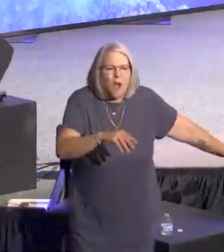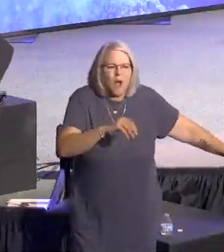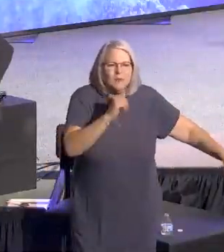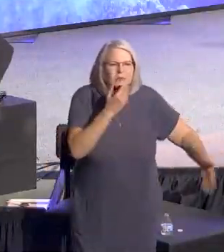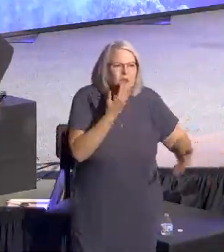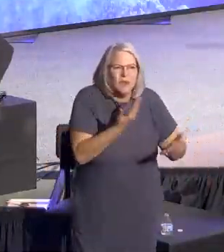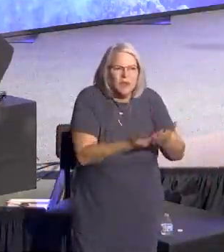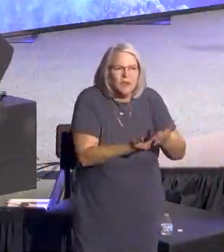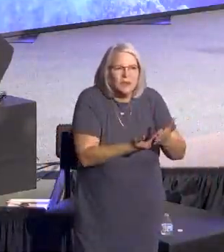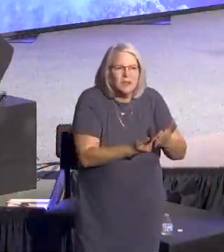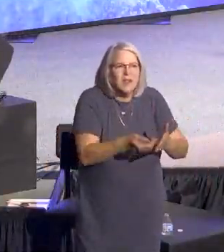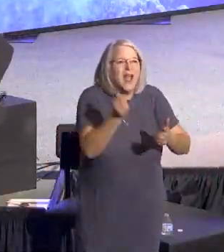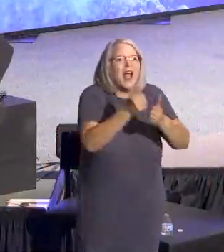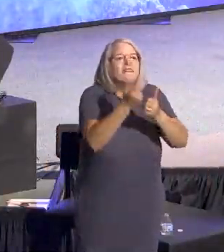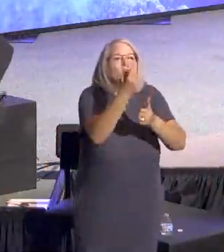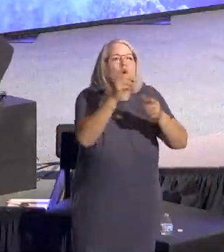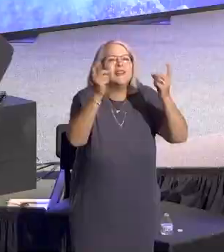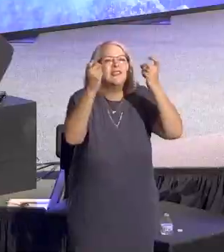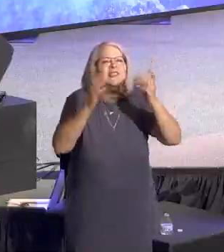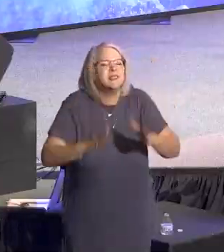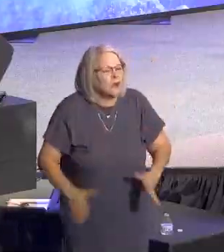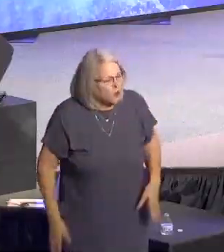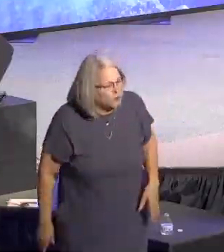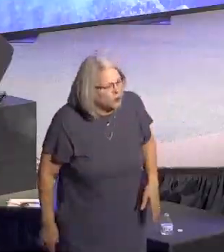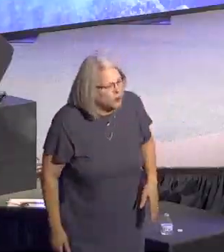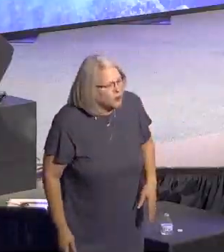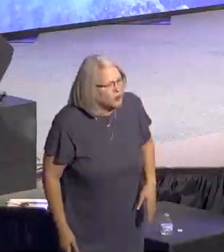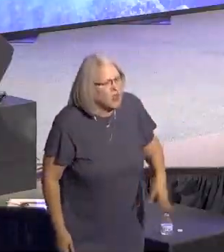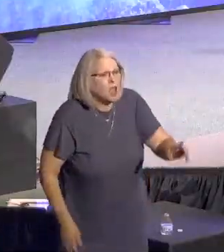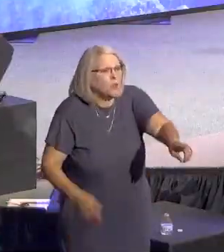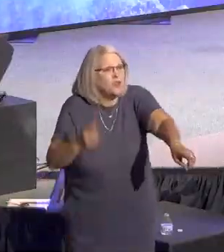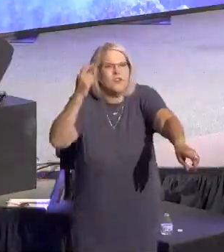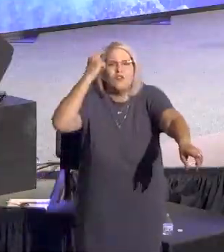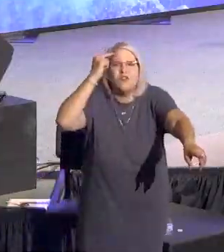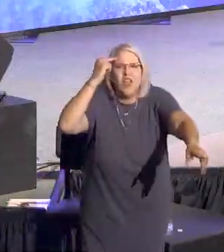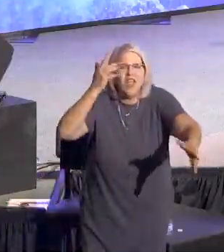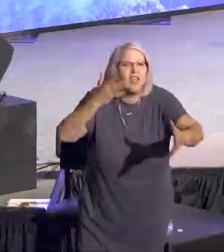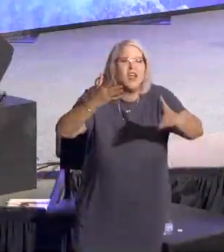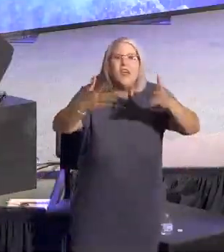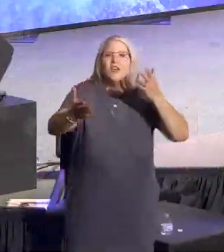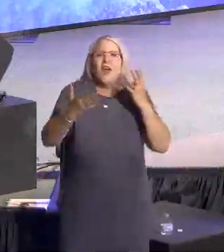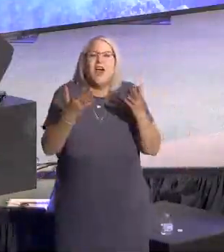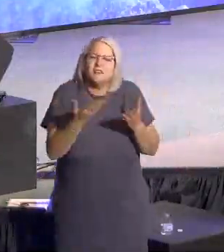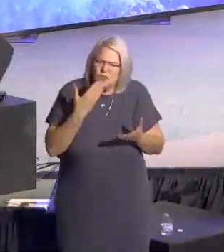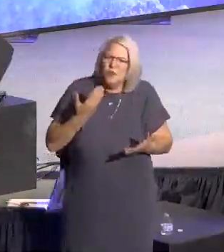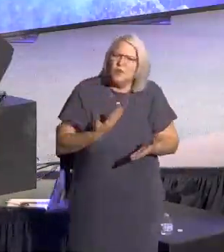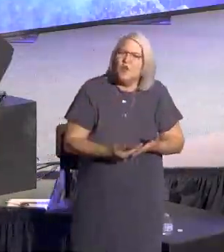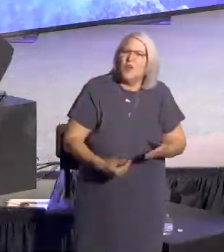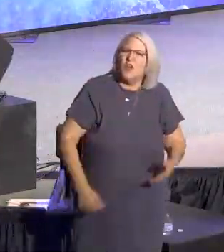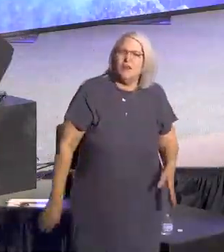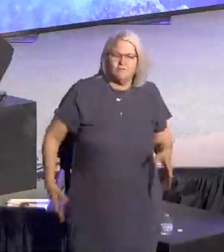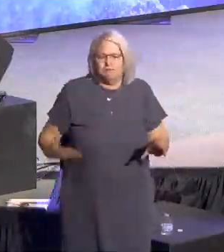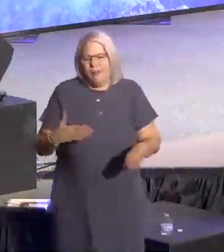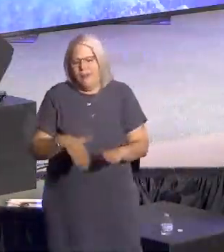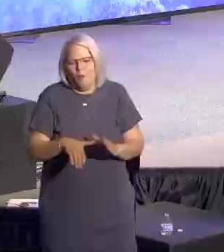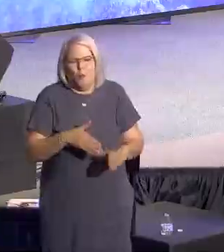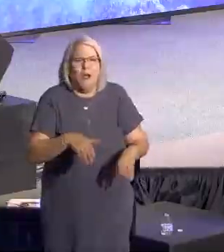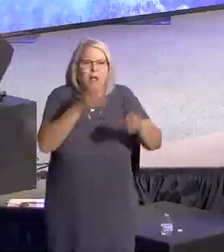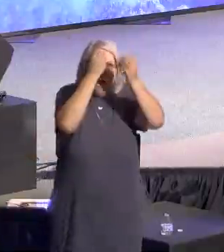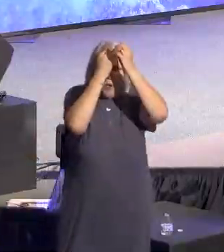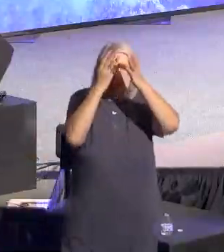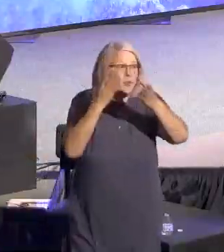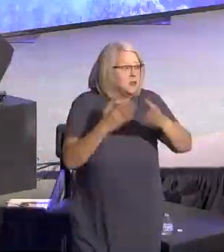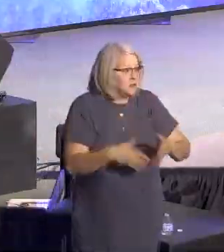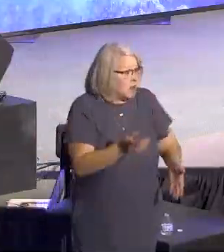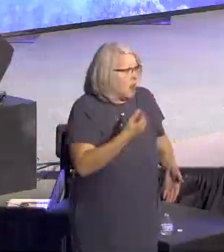sinners. And before you think for a moment that you're doing pretty well in walking in obedience, and I'm glad